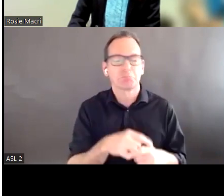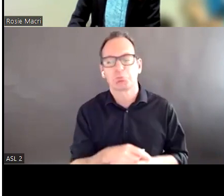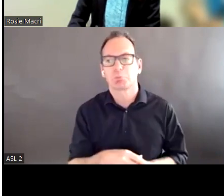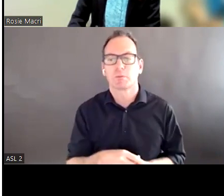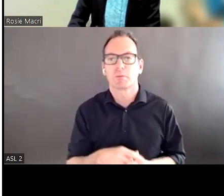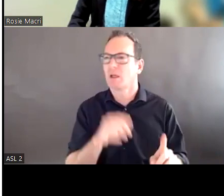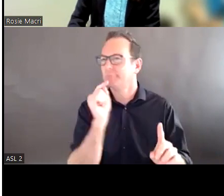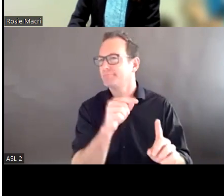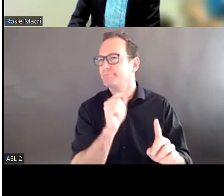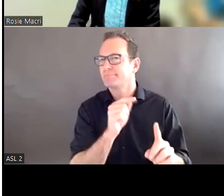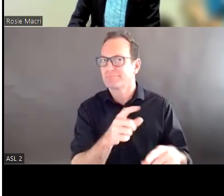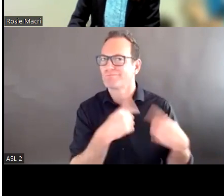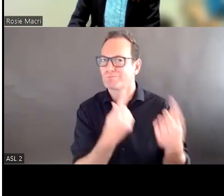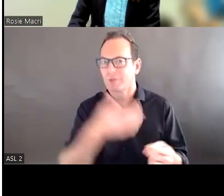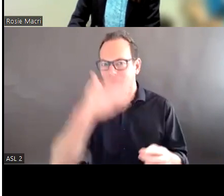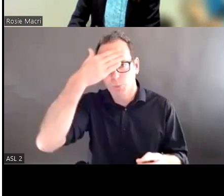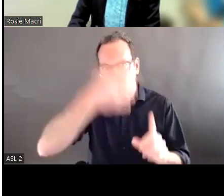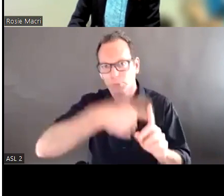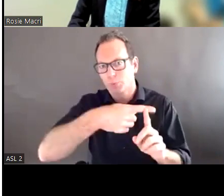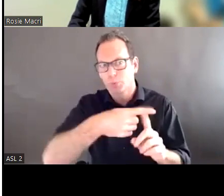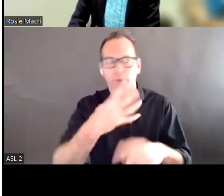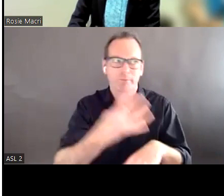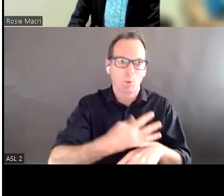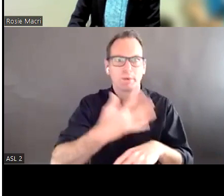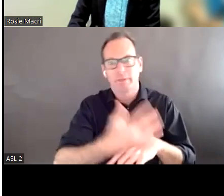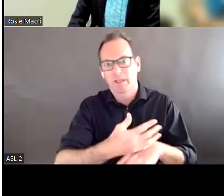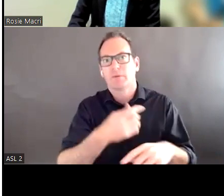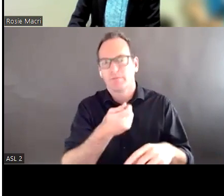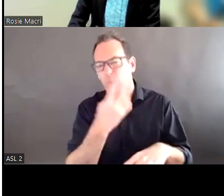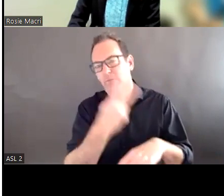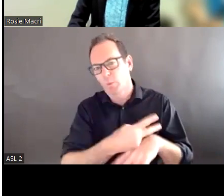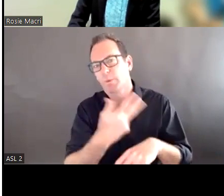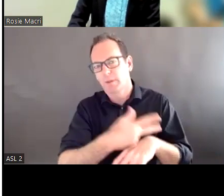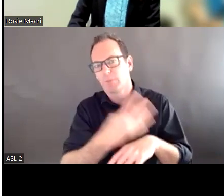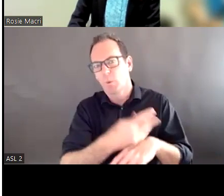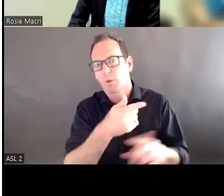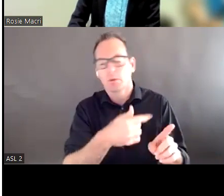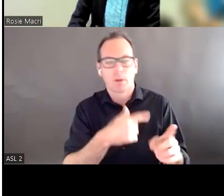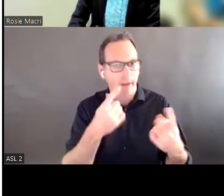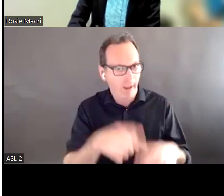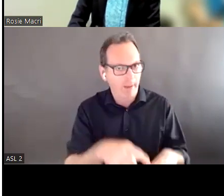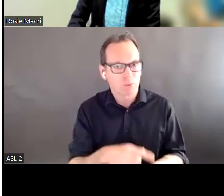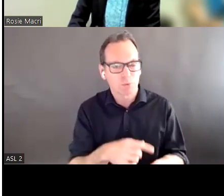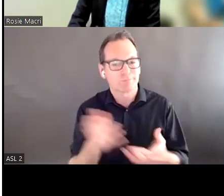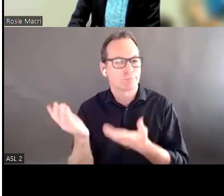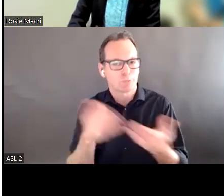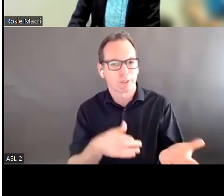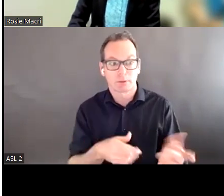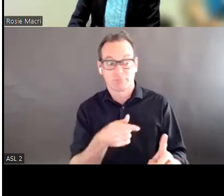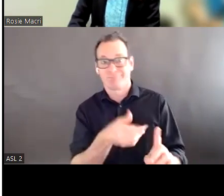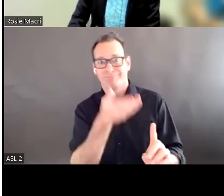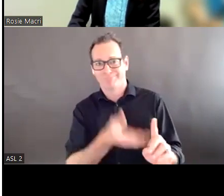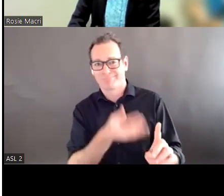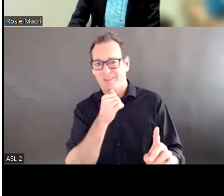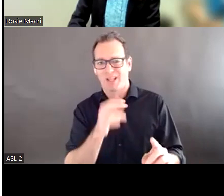a fever for a few days, and when visiting her today, she was screaming at him, and that's not her normal behavior, so